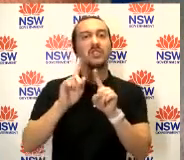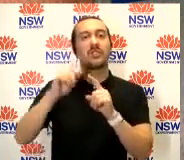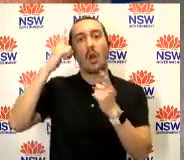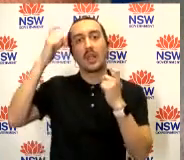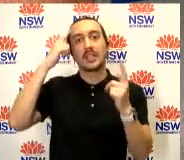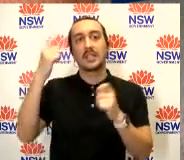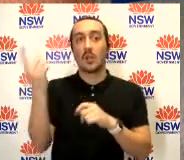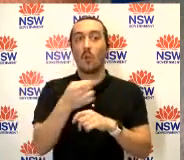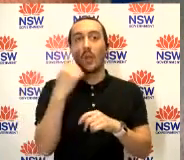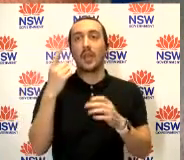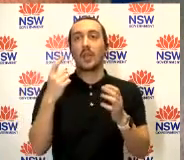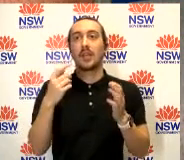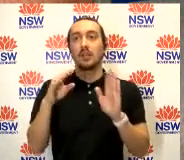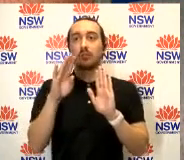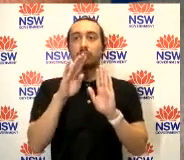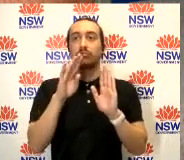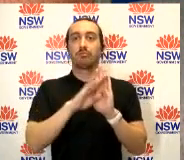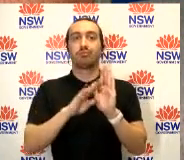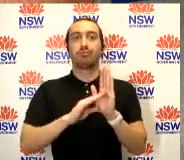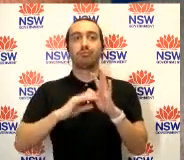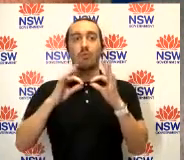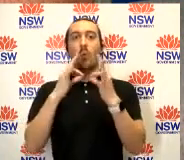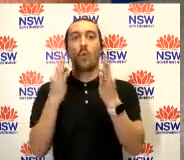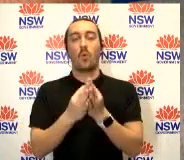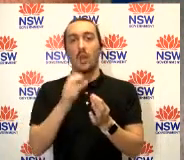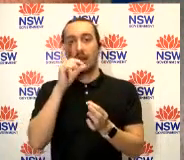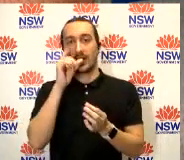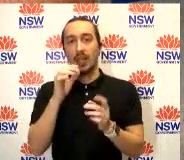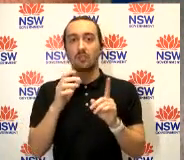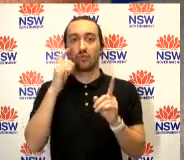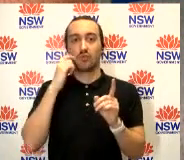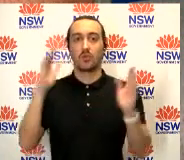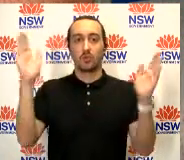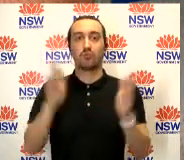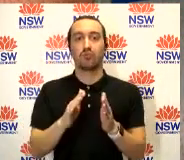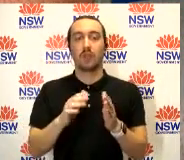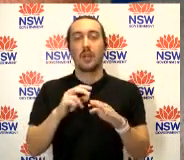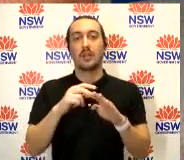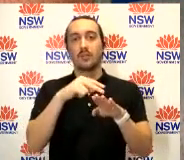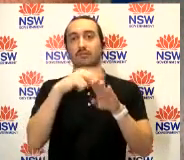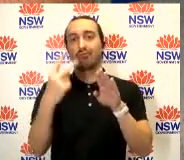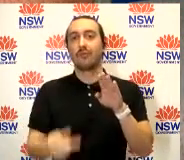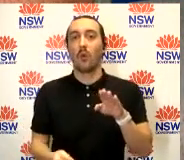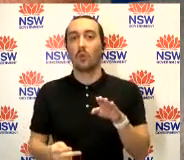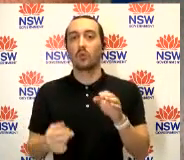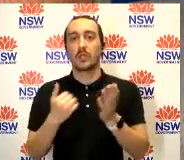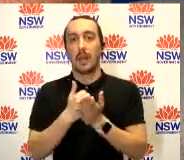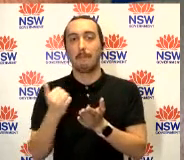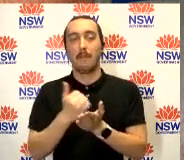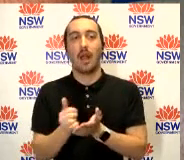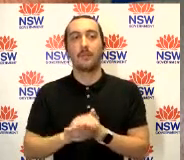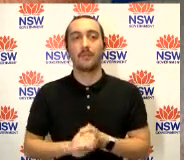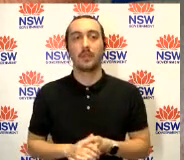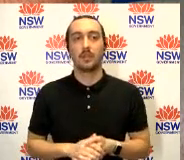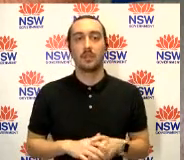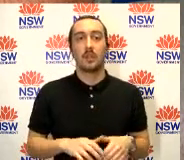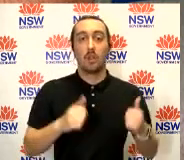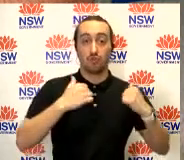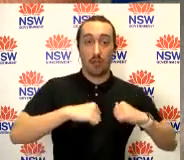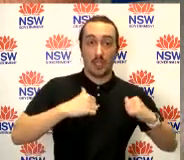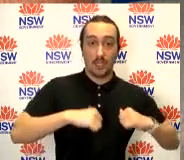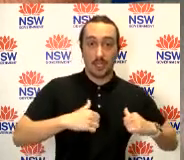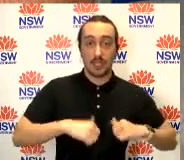regulator to improve, to reduce the number of falls. And training and licensing are some things I think we'll